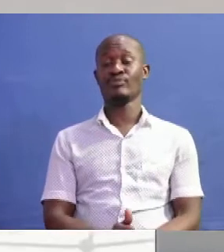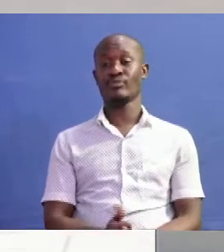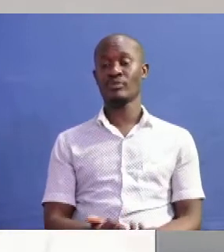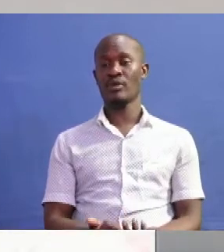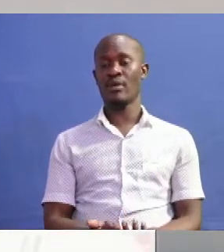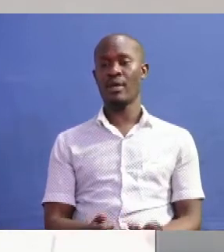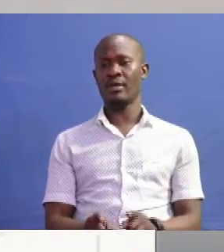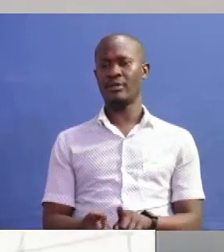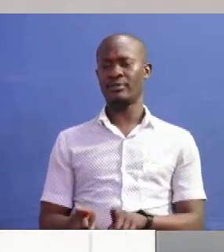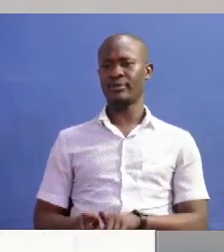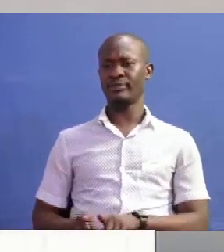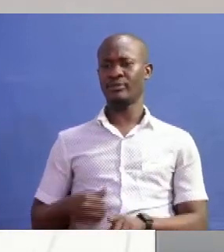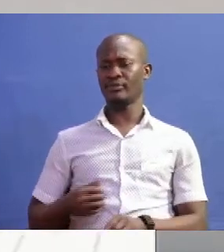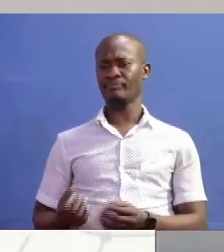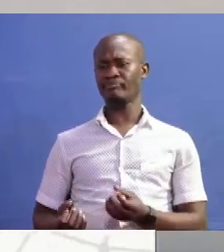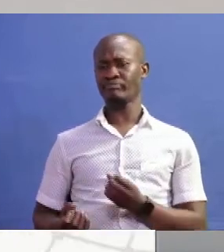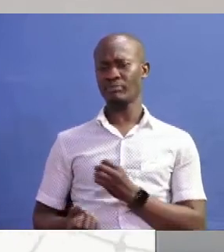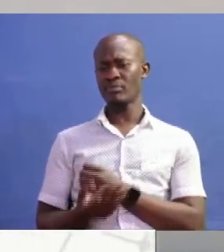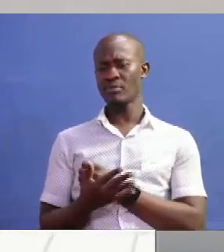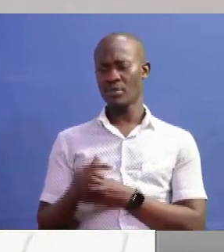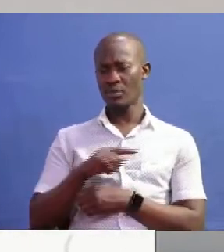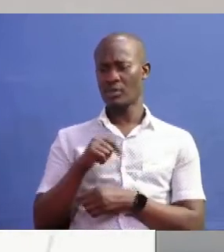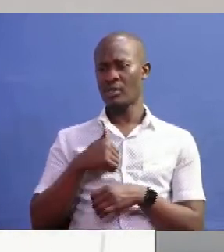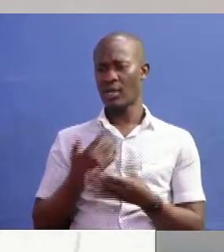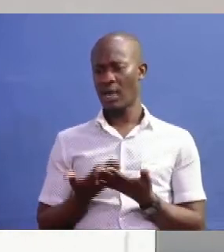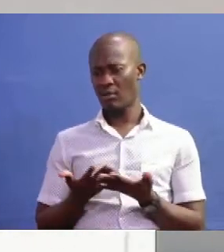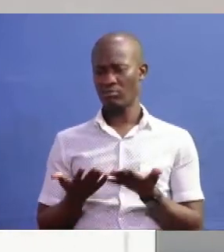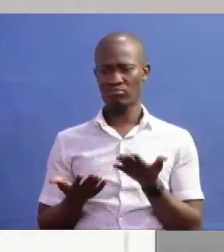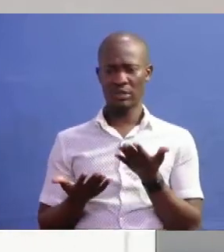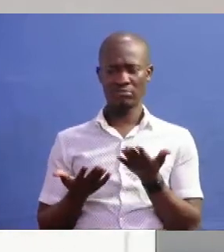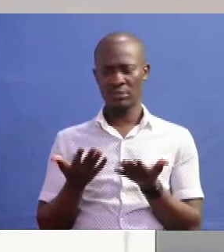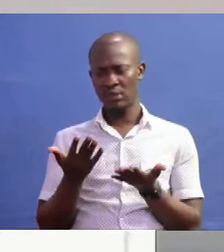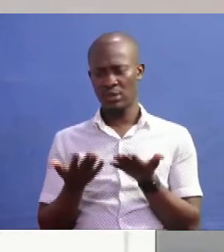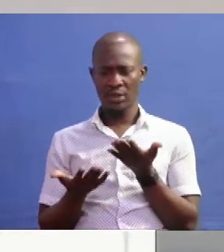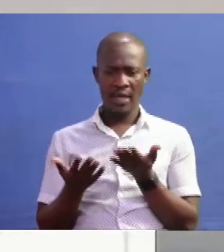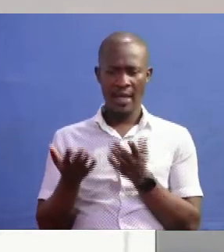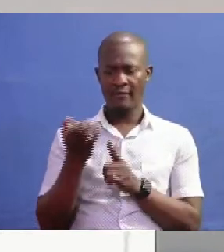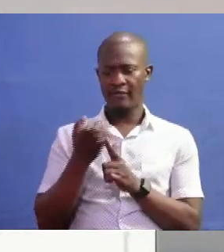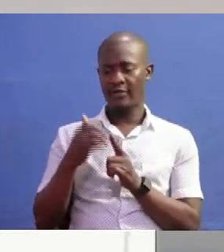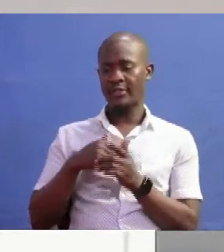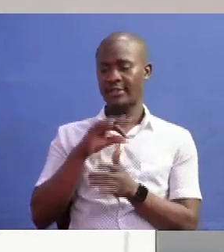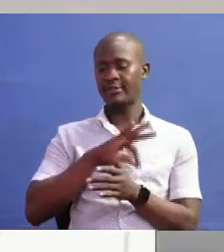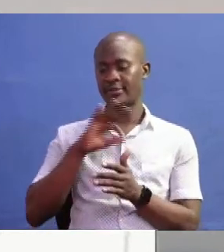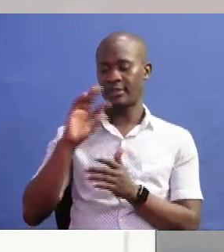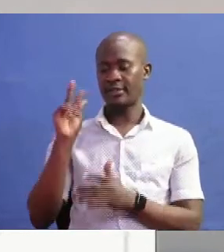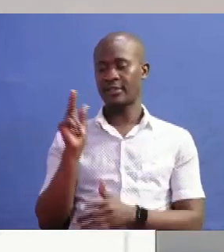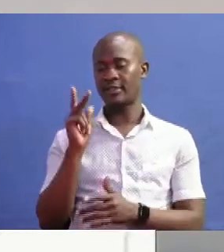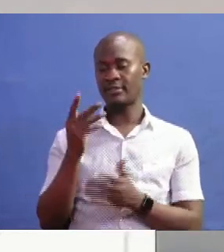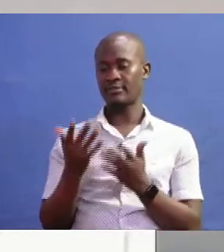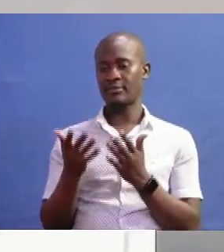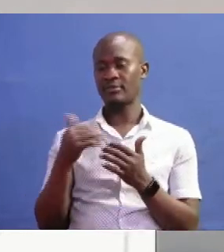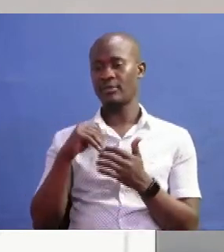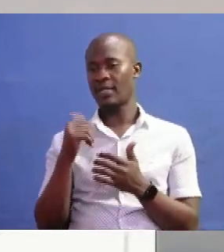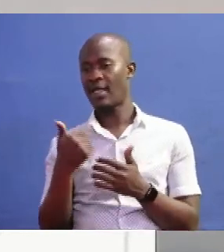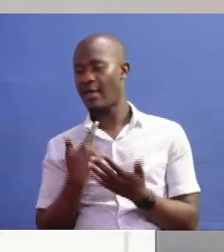you also maybe explain to us the regulatory environment of investments now in Kenya? And maybe are there